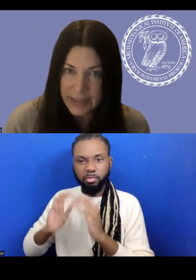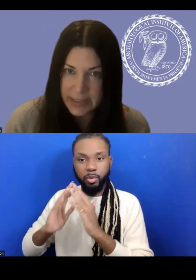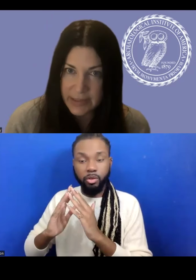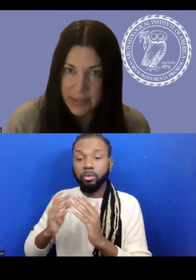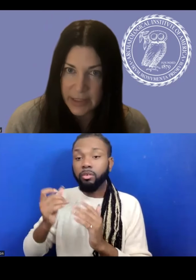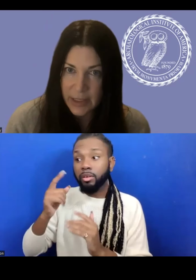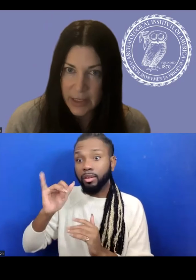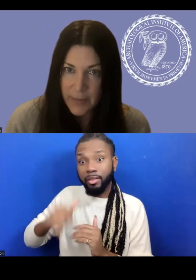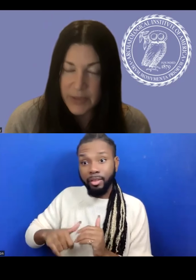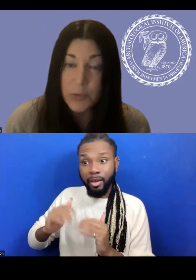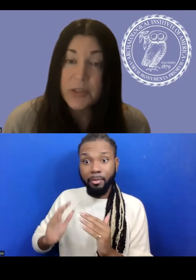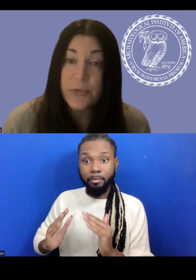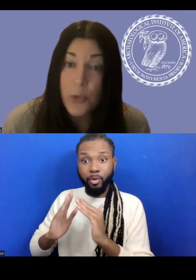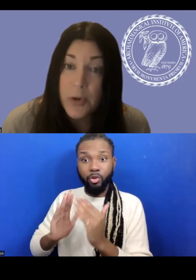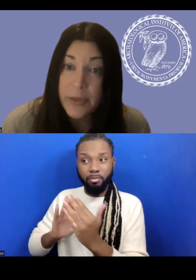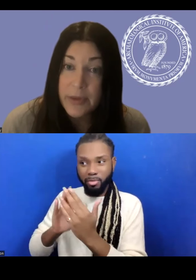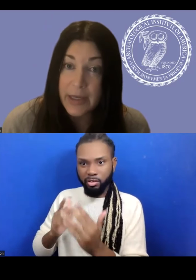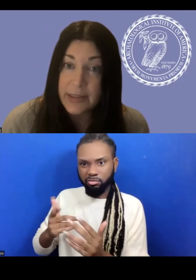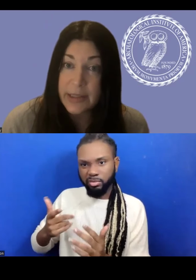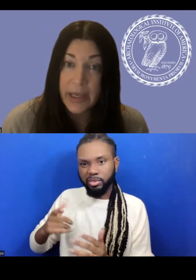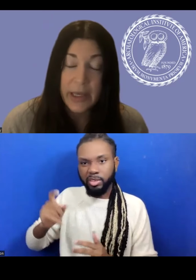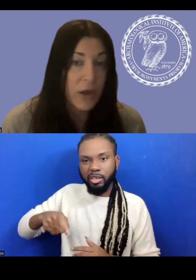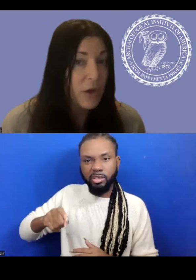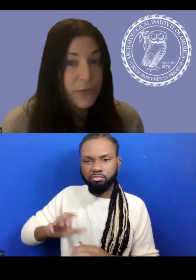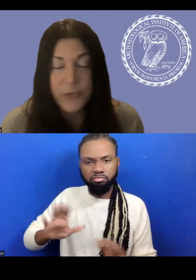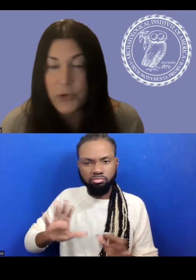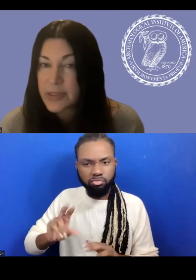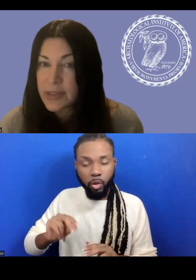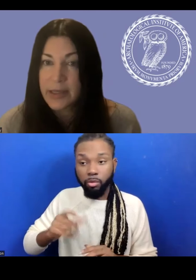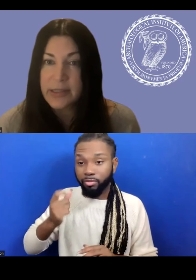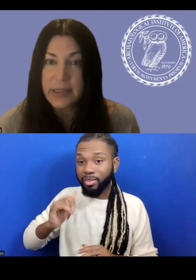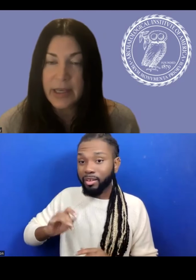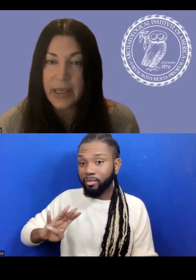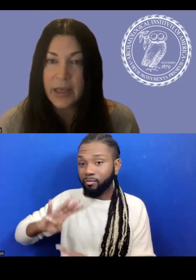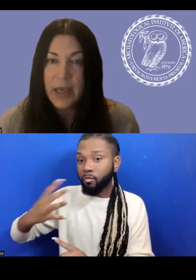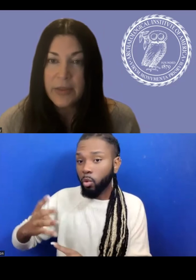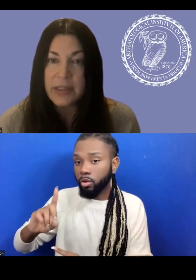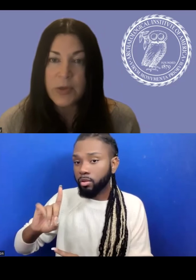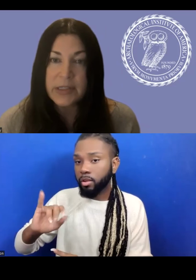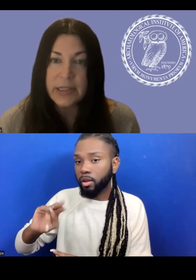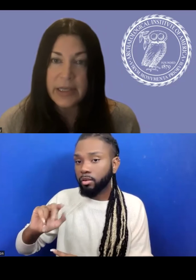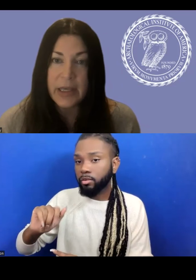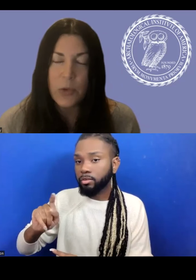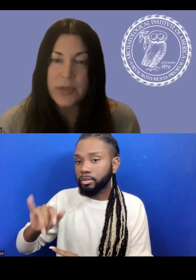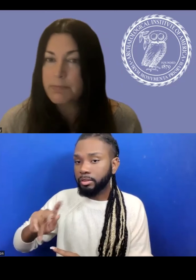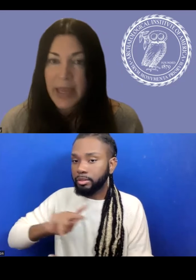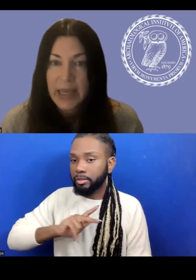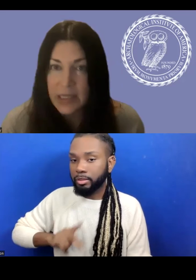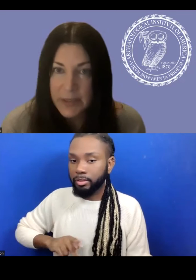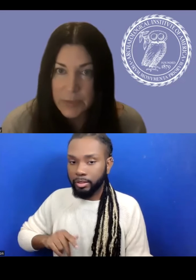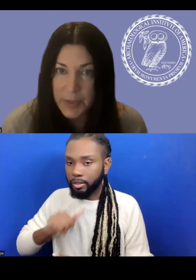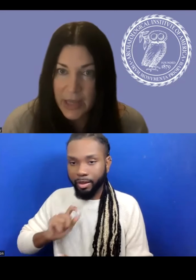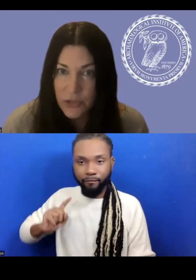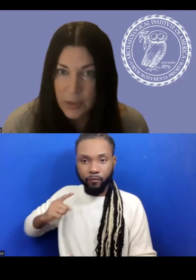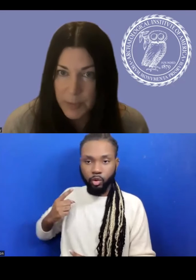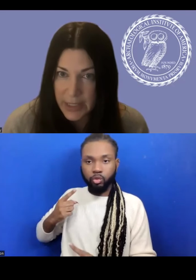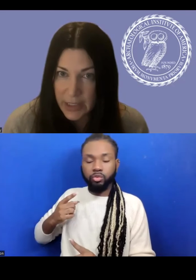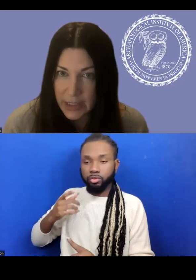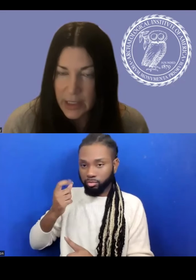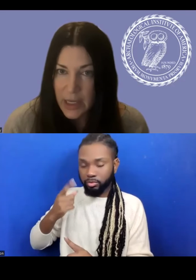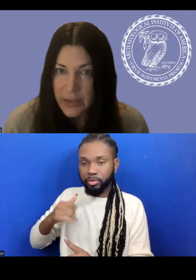of necessity. This was a 4th dynasty king, not a 1st dynasty king. This wasn't a king who was making a big splash